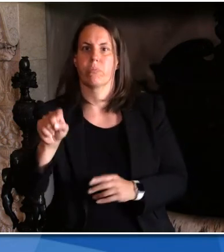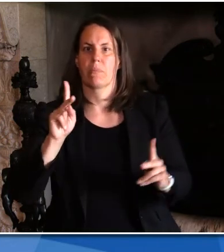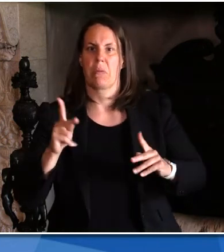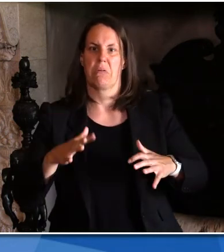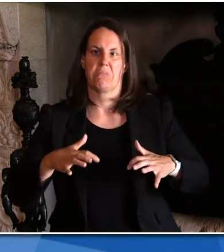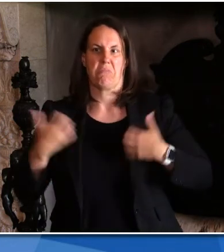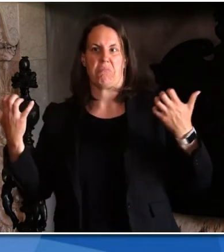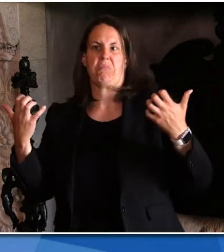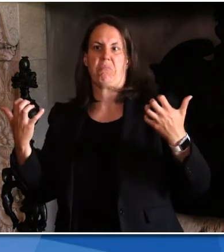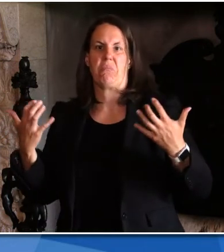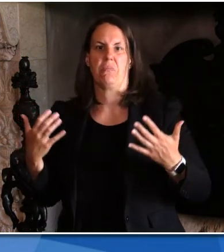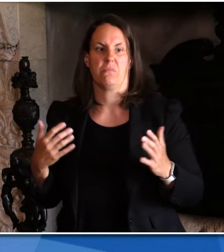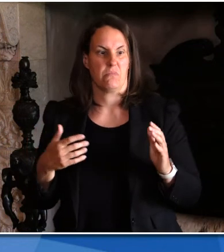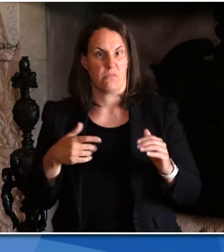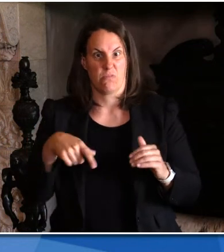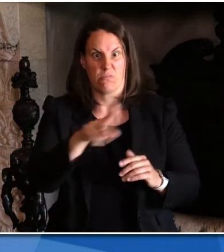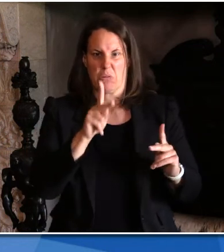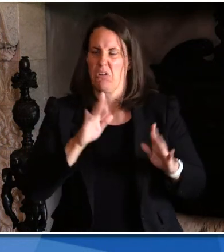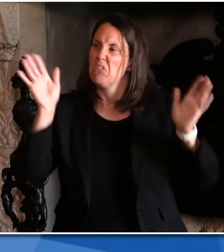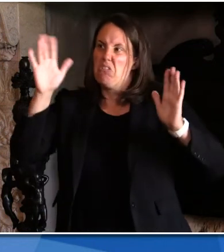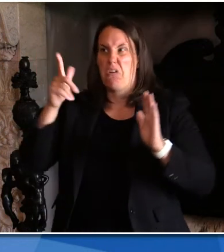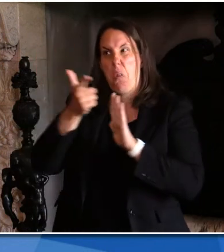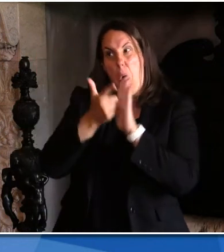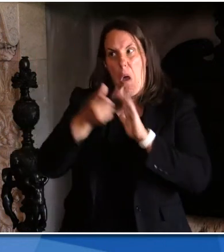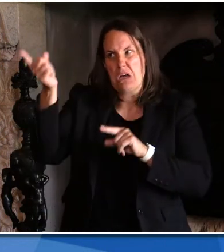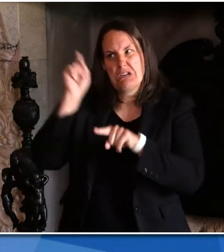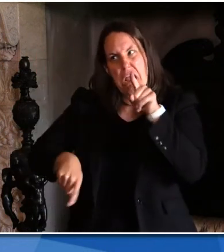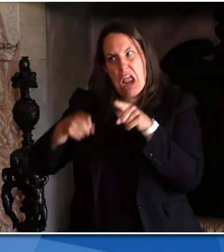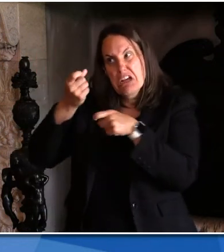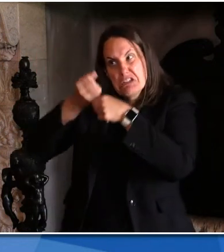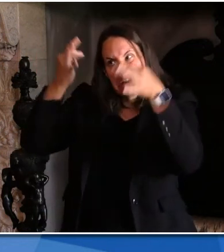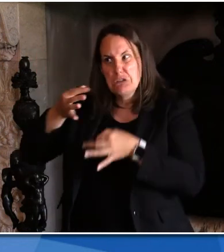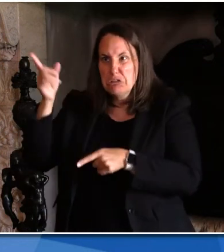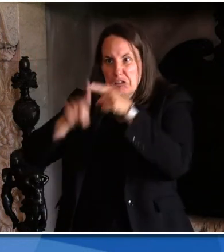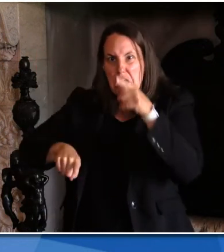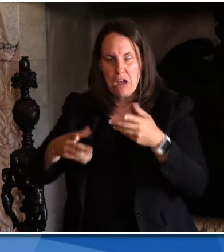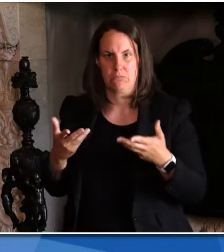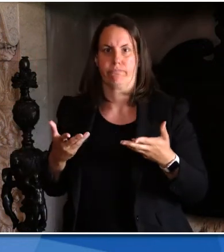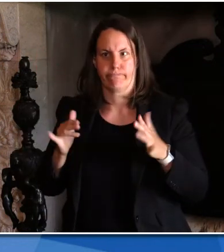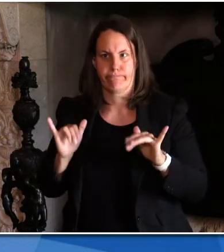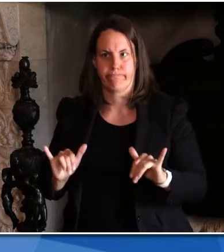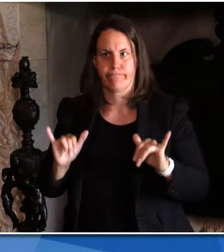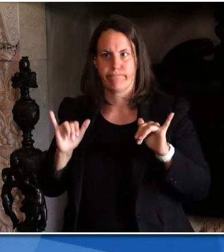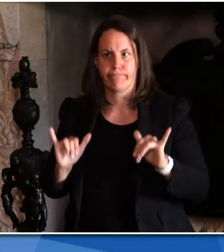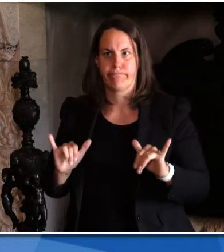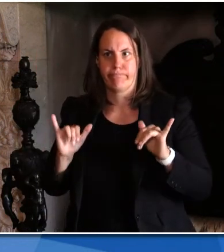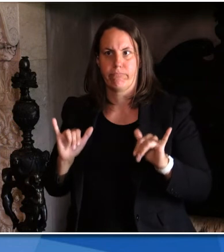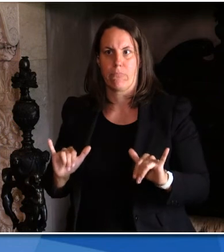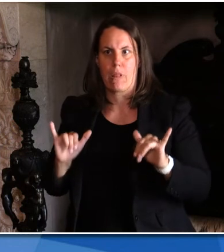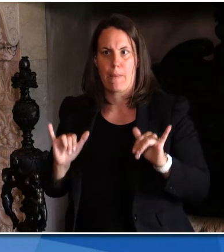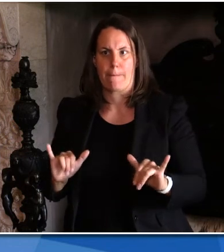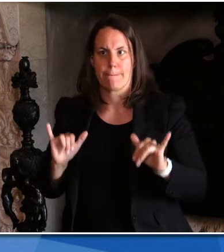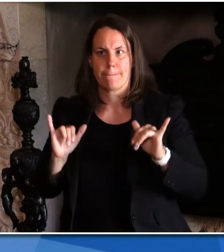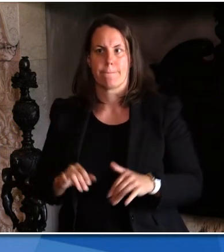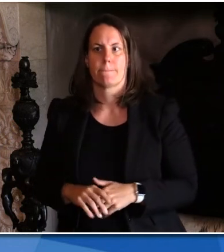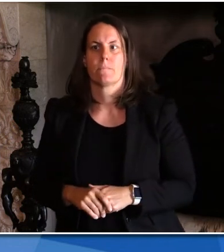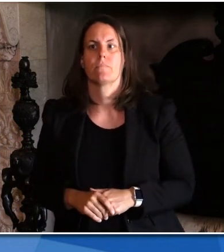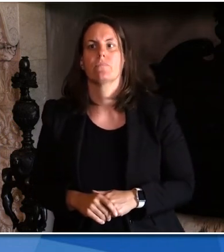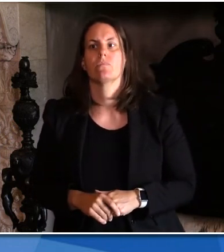They've ultimately pushed it to the Wisconsin Counties Association's work group in regards to helping